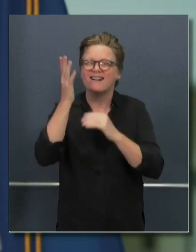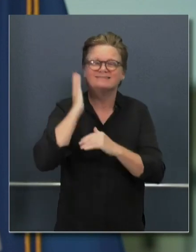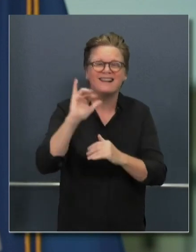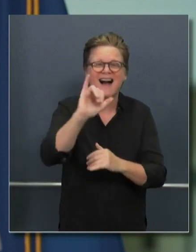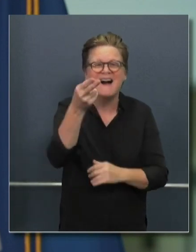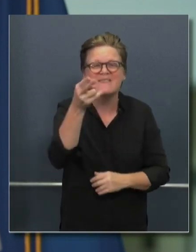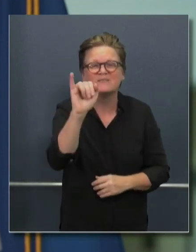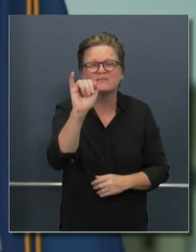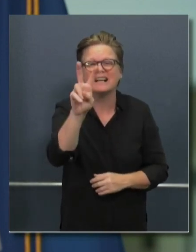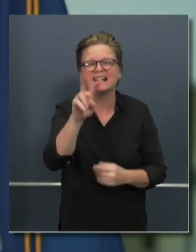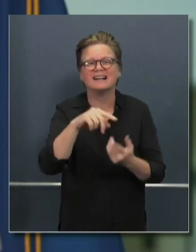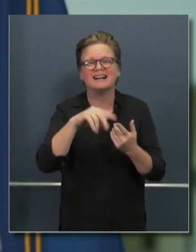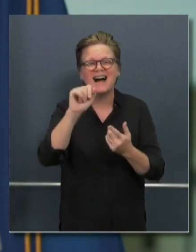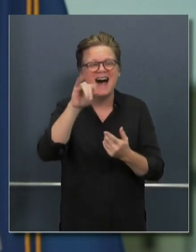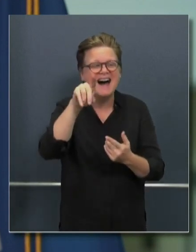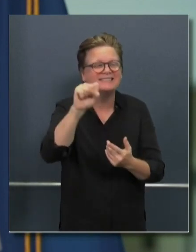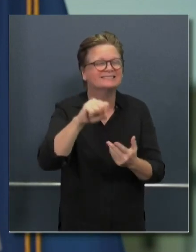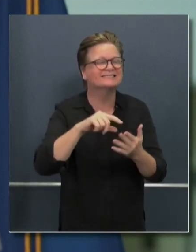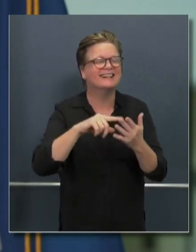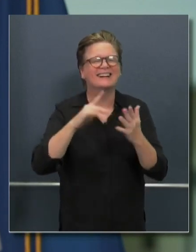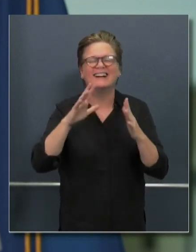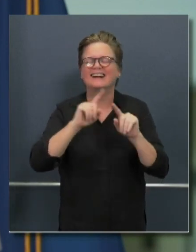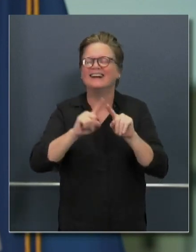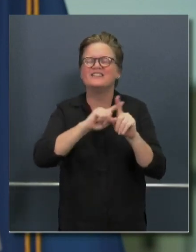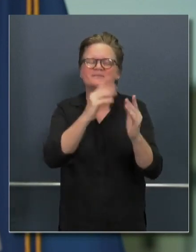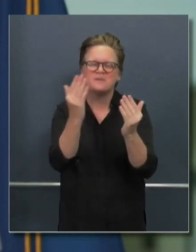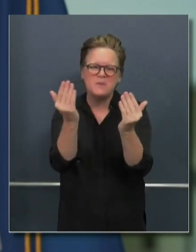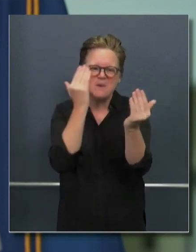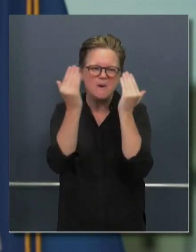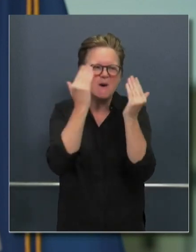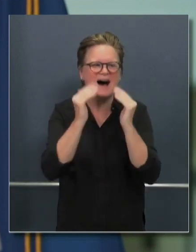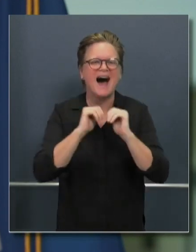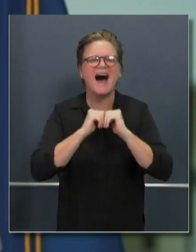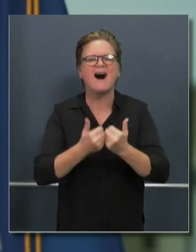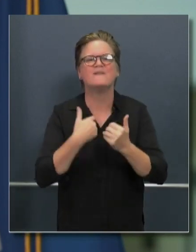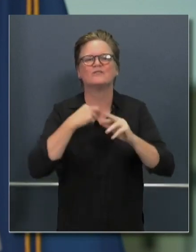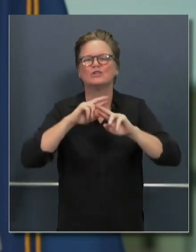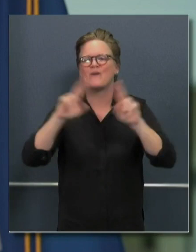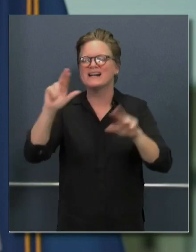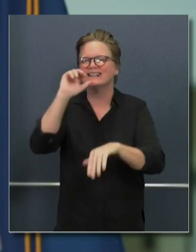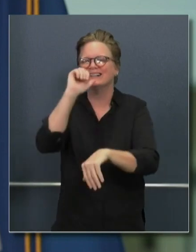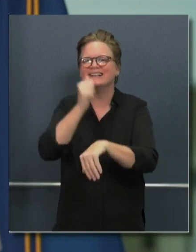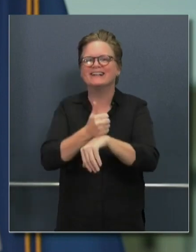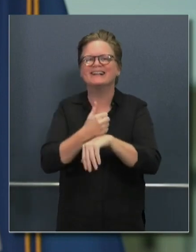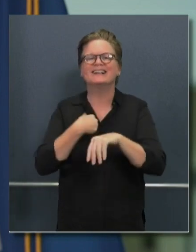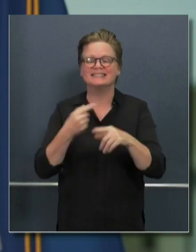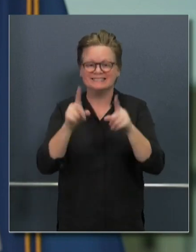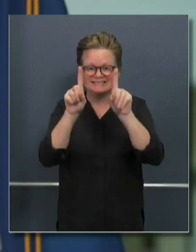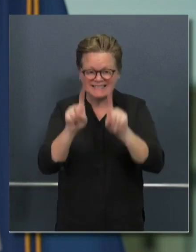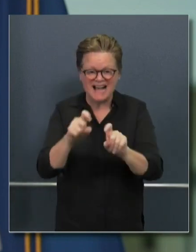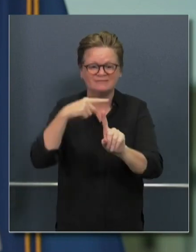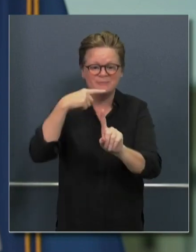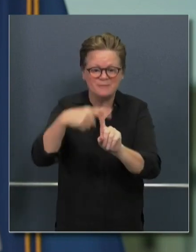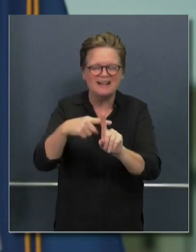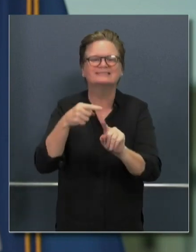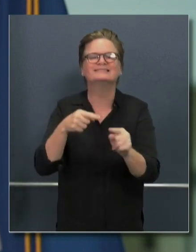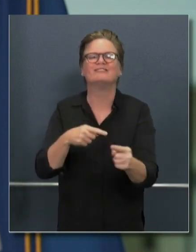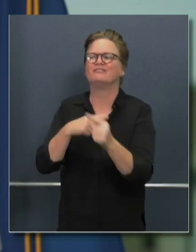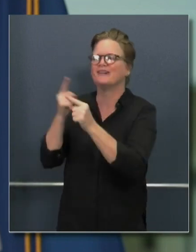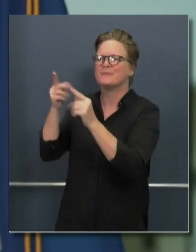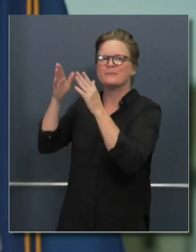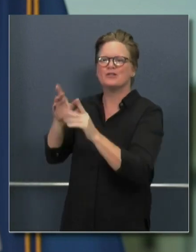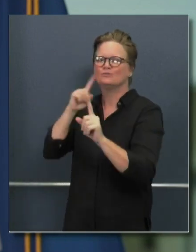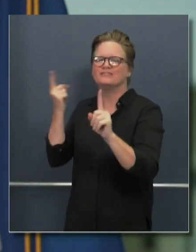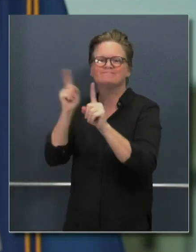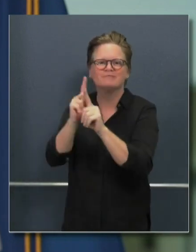TB and the like. They didn't need to be told what to do. They are very familiar with tracing programs and procedures, but